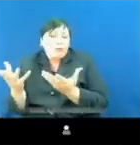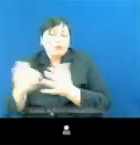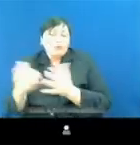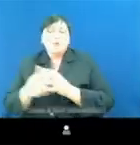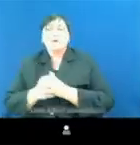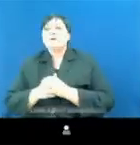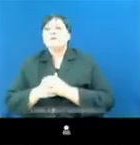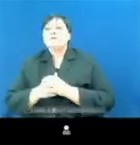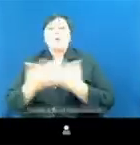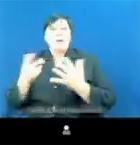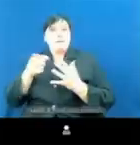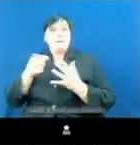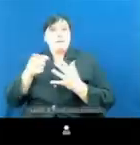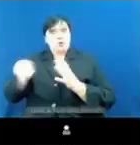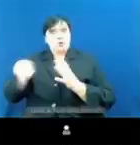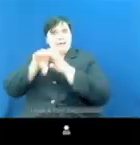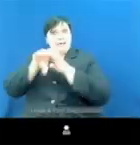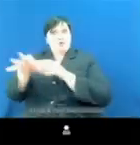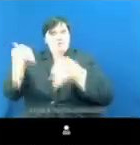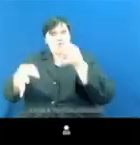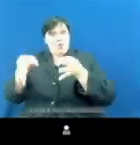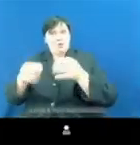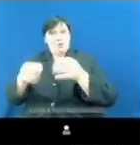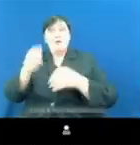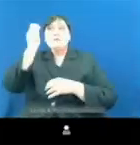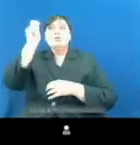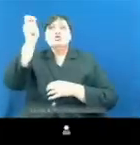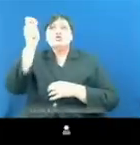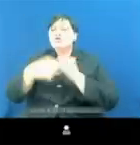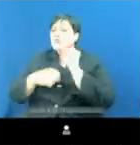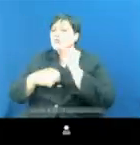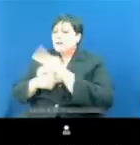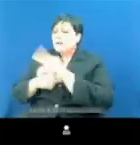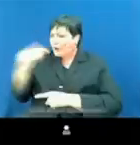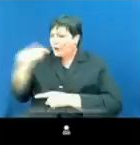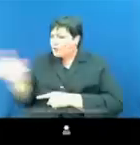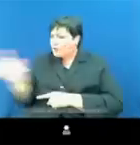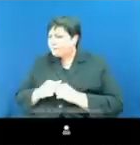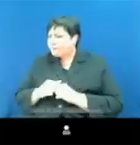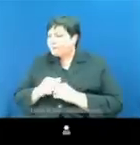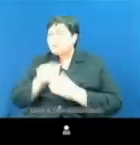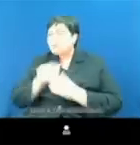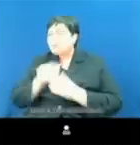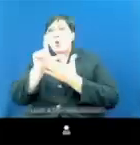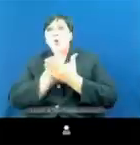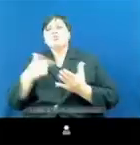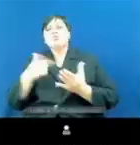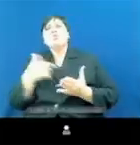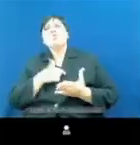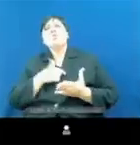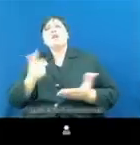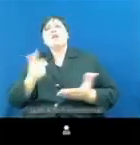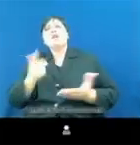the judge says, "Why are you here?" And the lawyer says, "We're here for a VOP on 641.